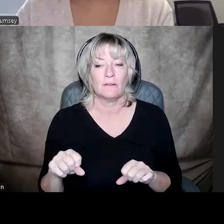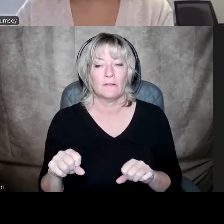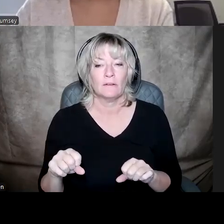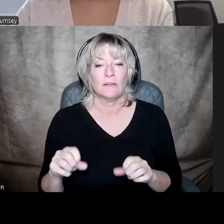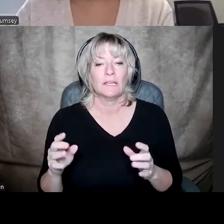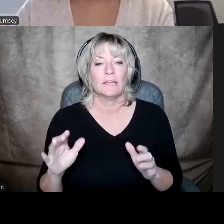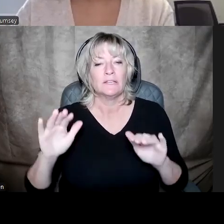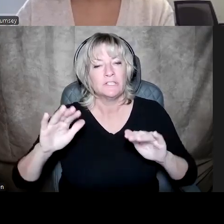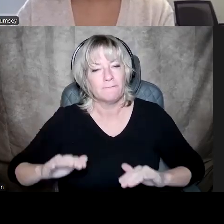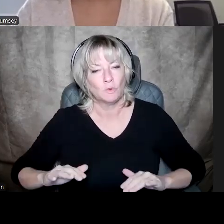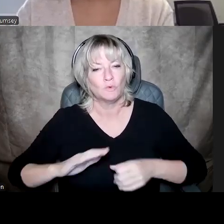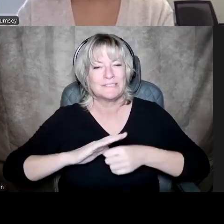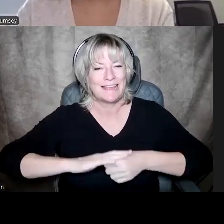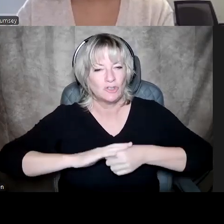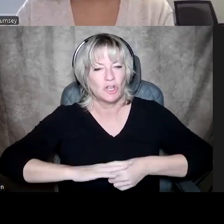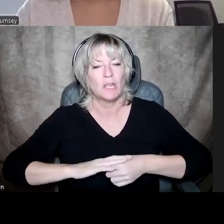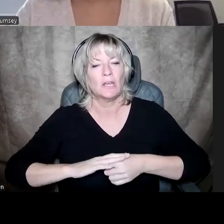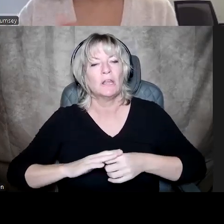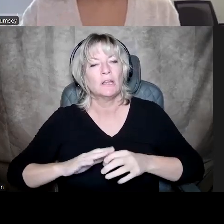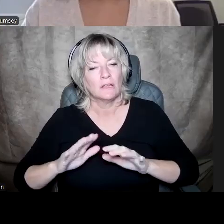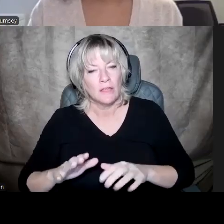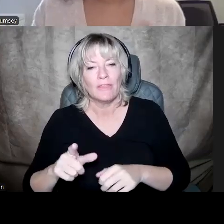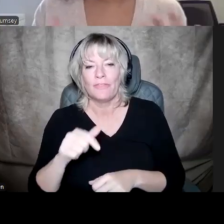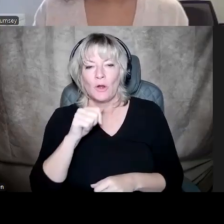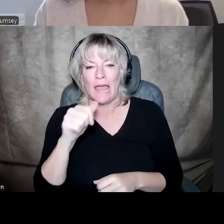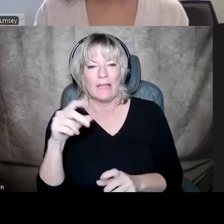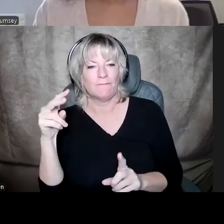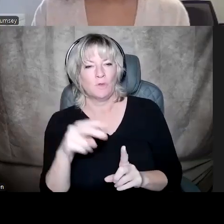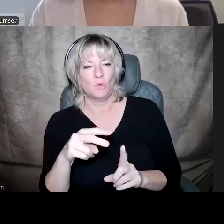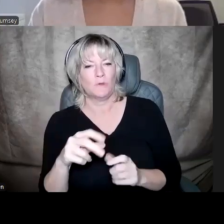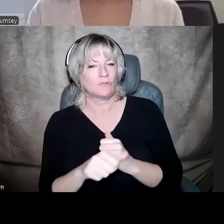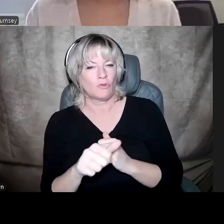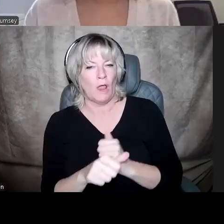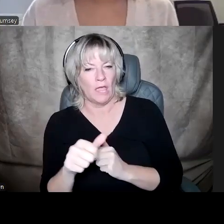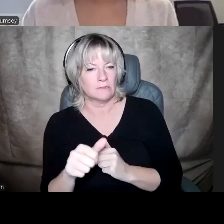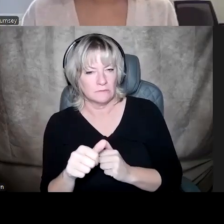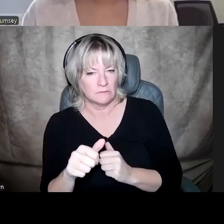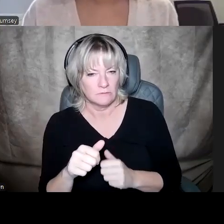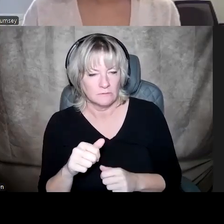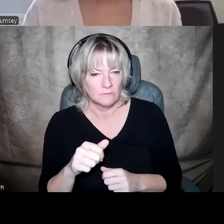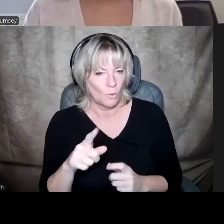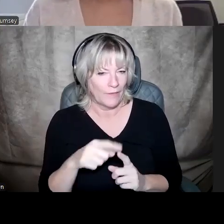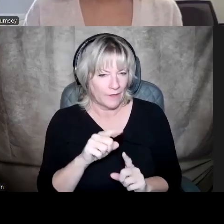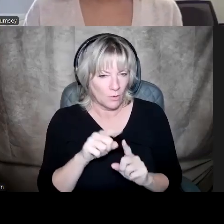diffuse tension in the situation, and the fact that they're not perceived as particularly threatening when they're on these